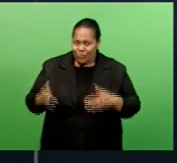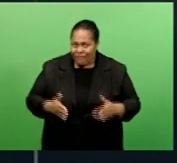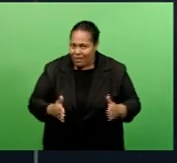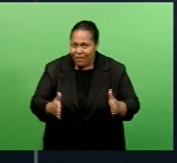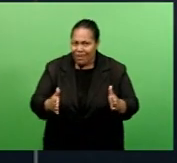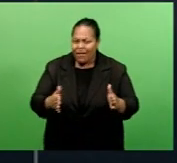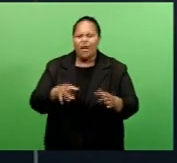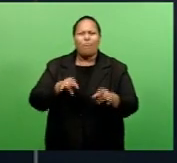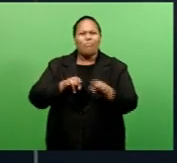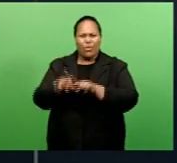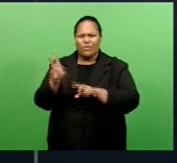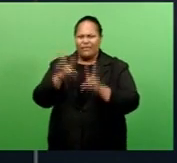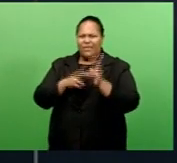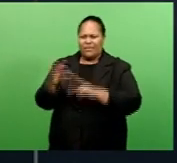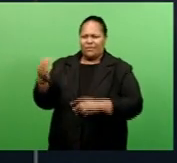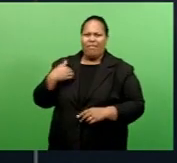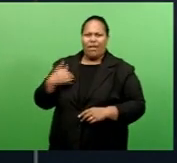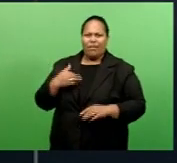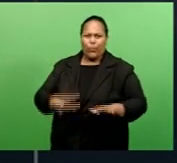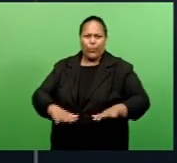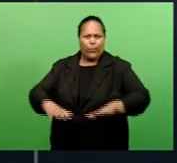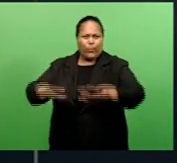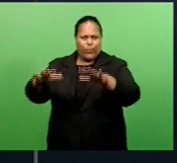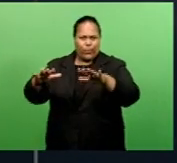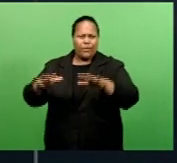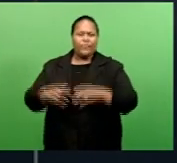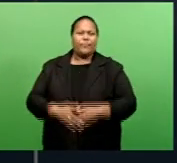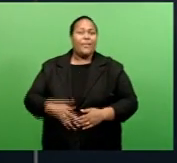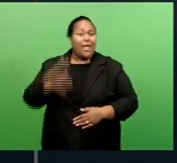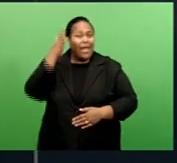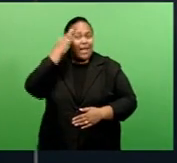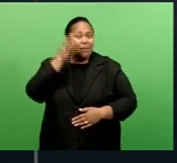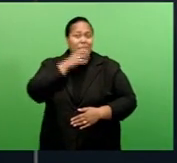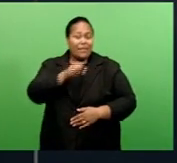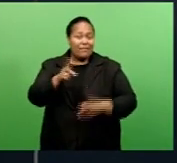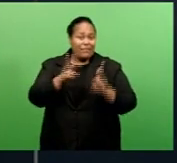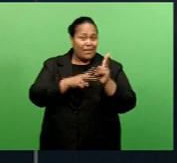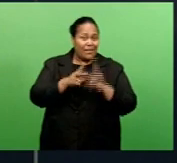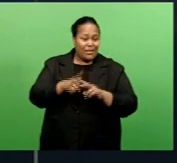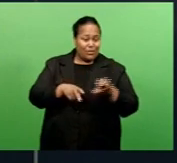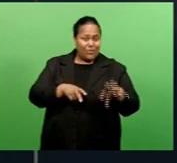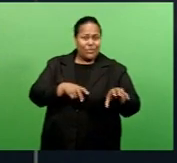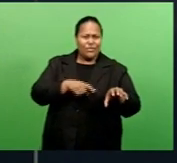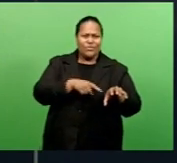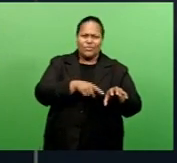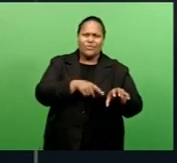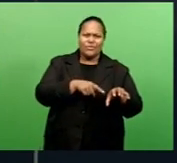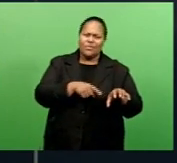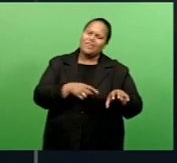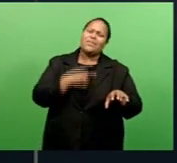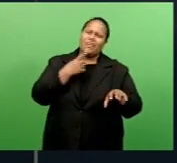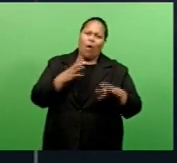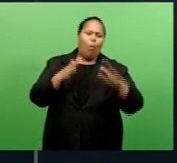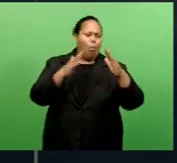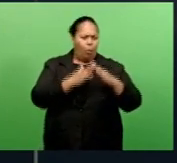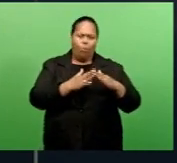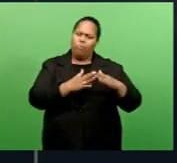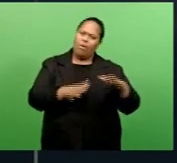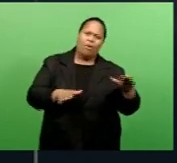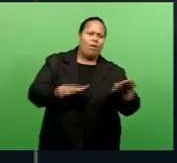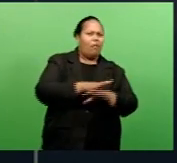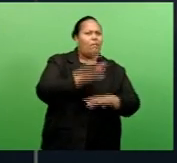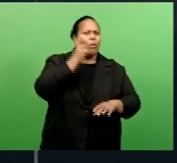of Wailotua village, Vilikesa Tumbui Tamana, says their homes remain underwater this evening